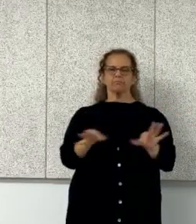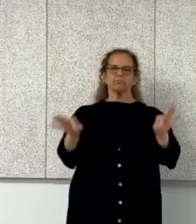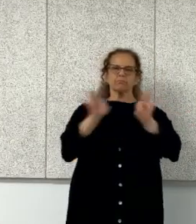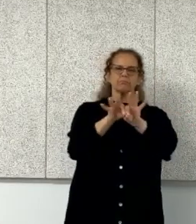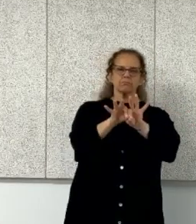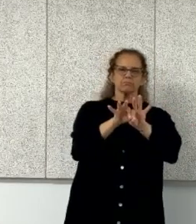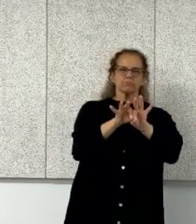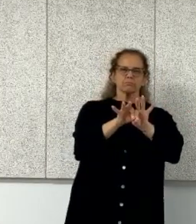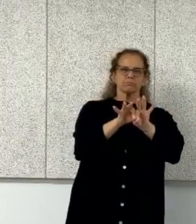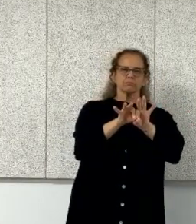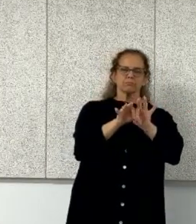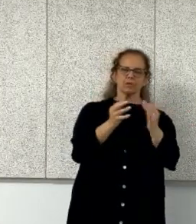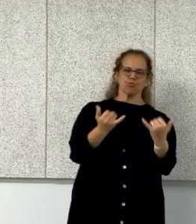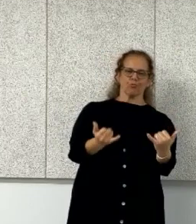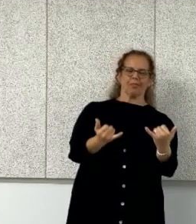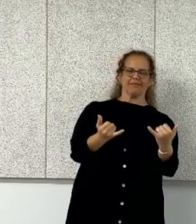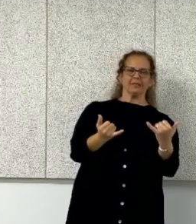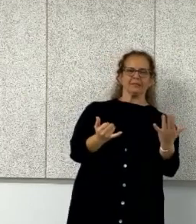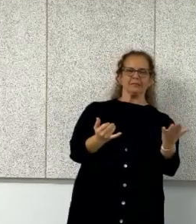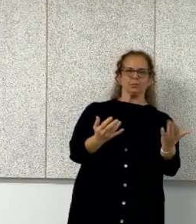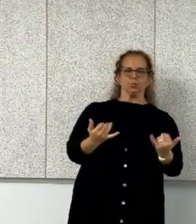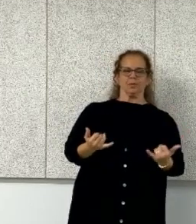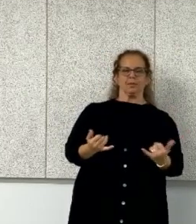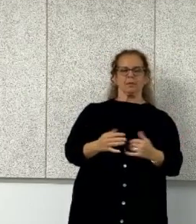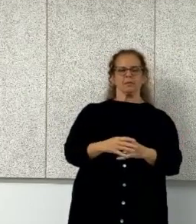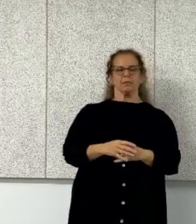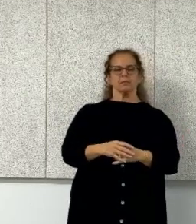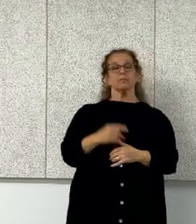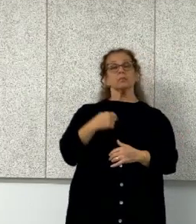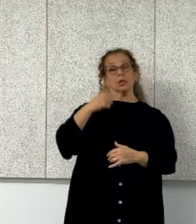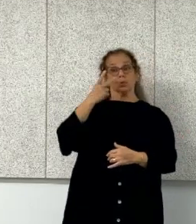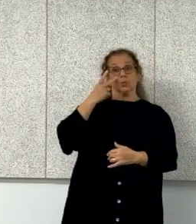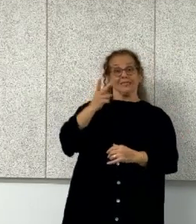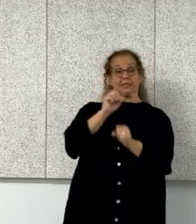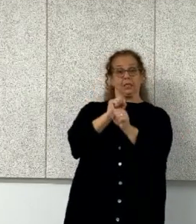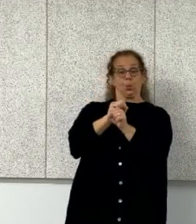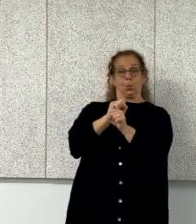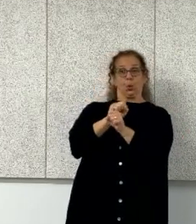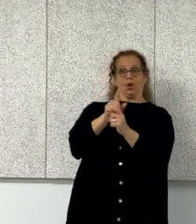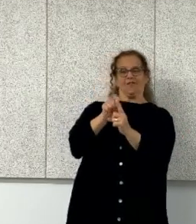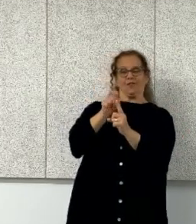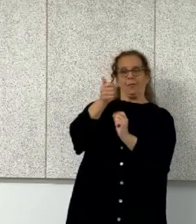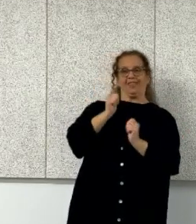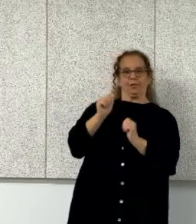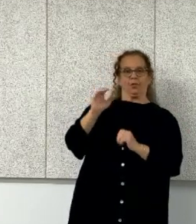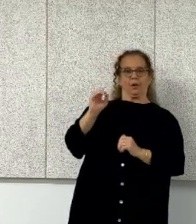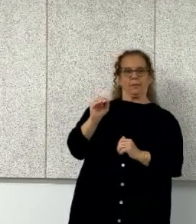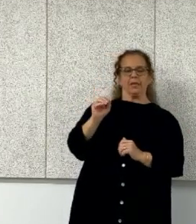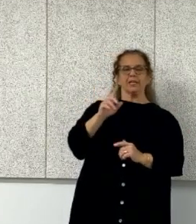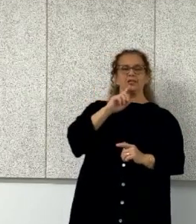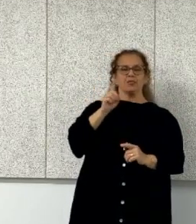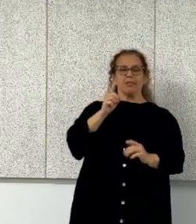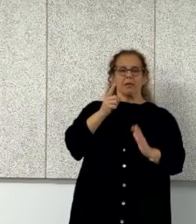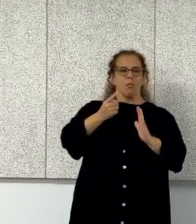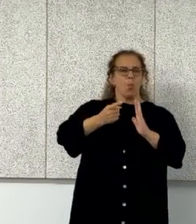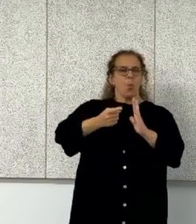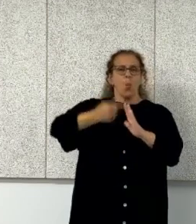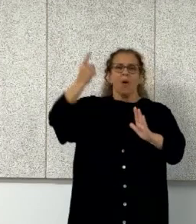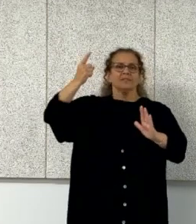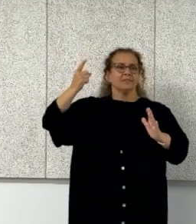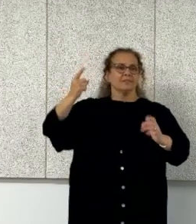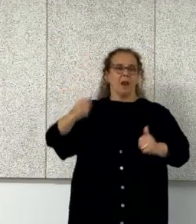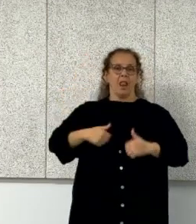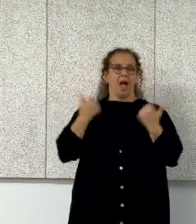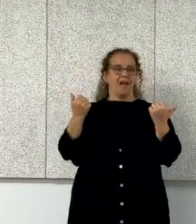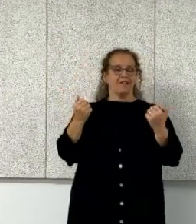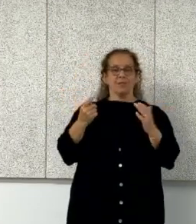of these folks, getting to see a work at a theater is, unfortunately, a once in a lifetime, maybe once every